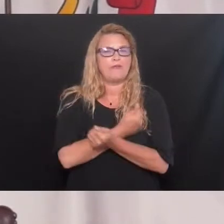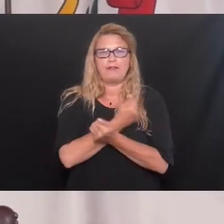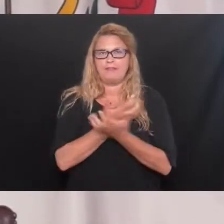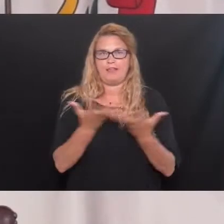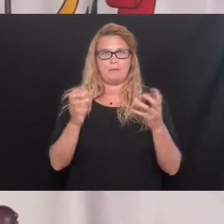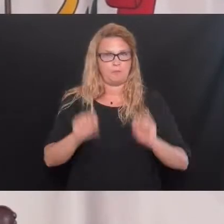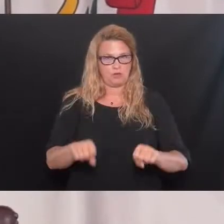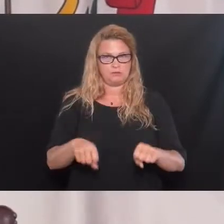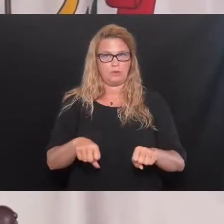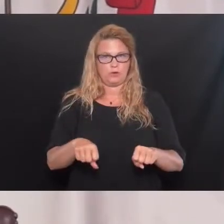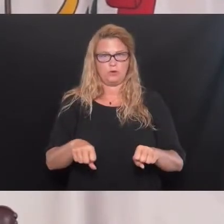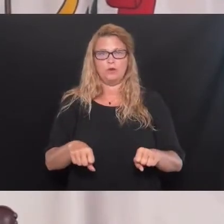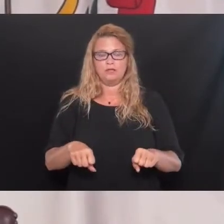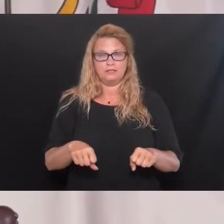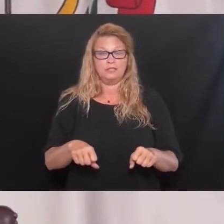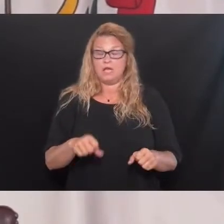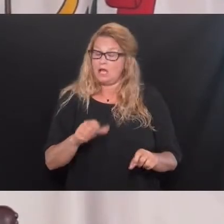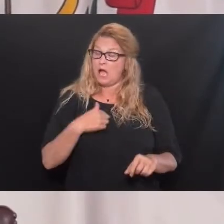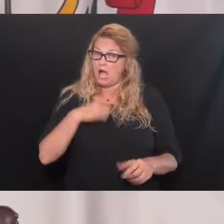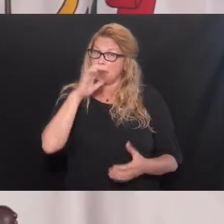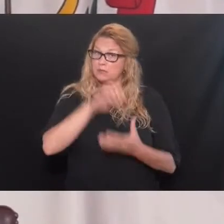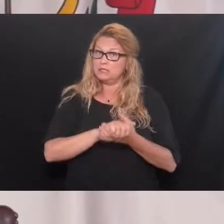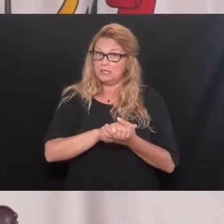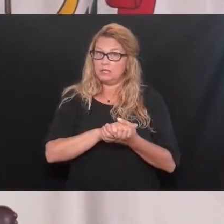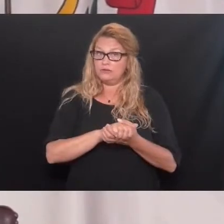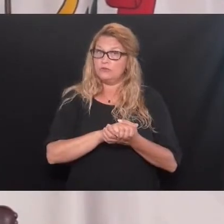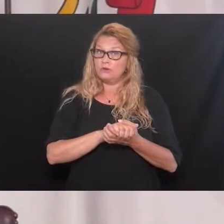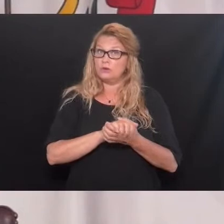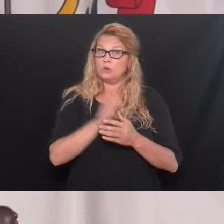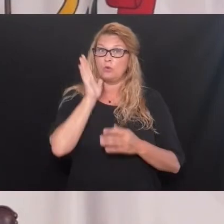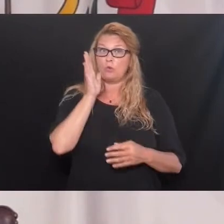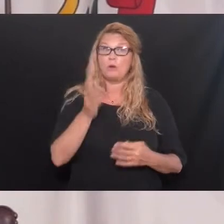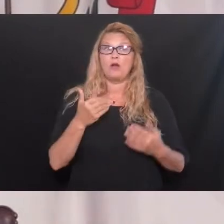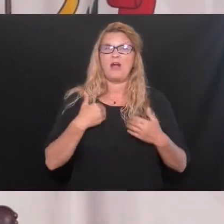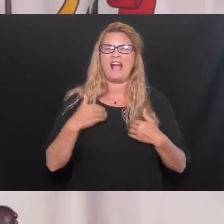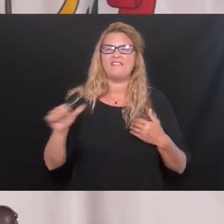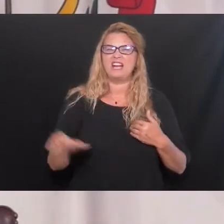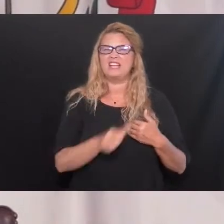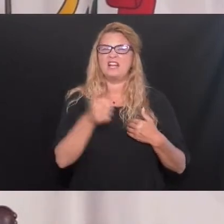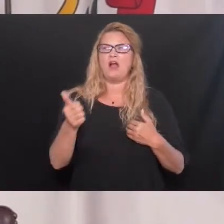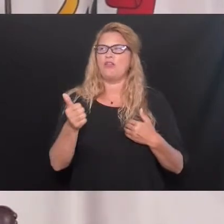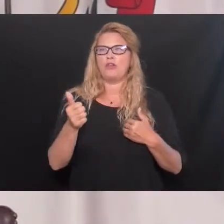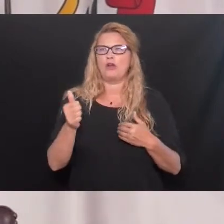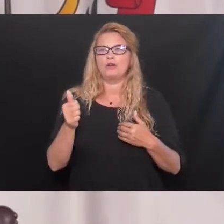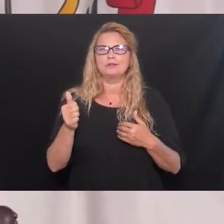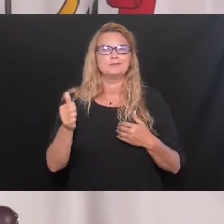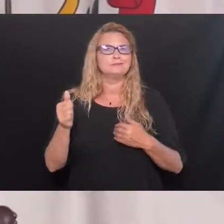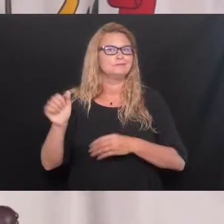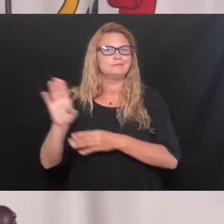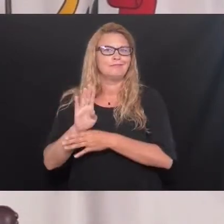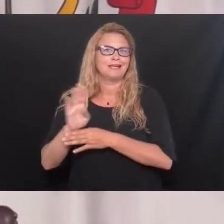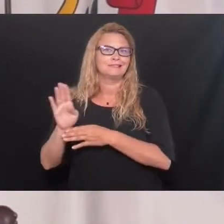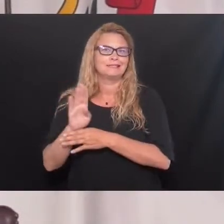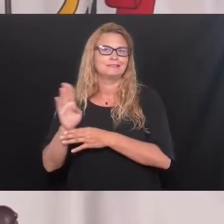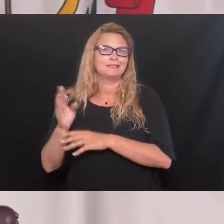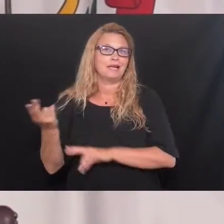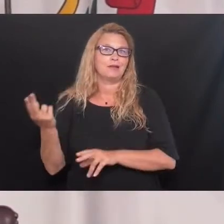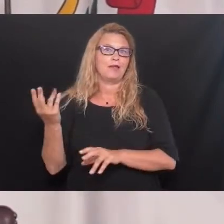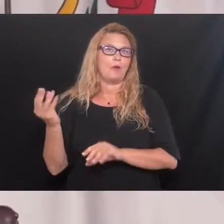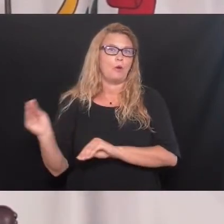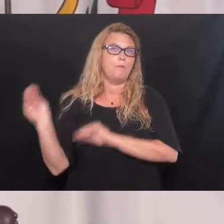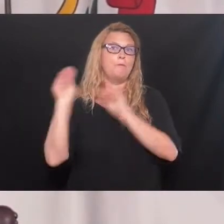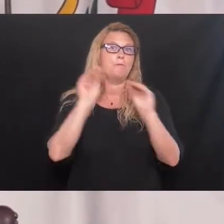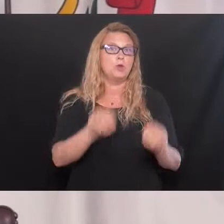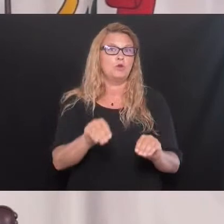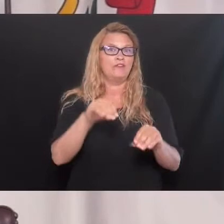possibly run down, and I do believe that we will end up with another suitor of some type that will move